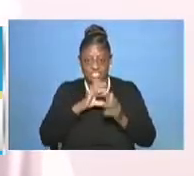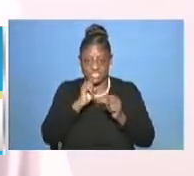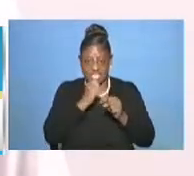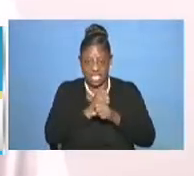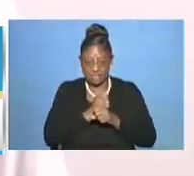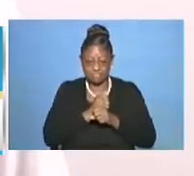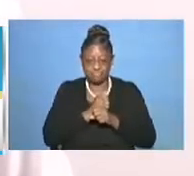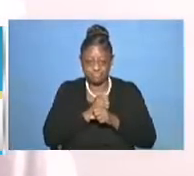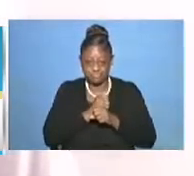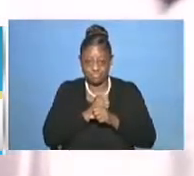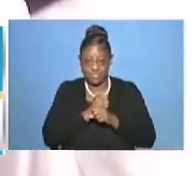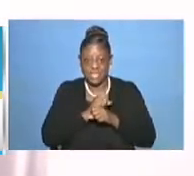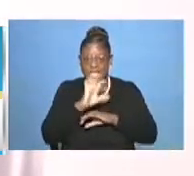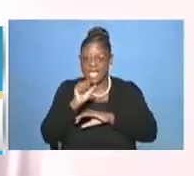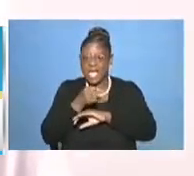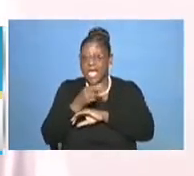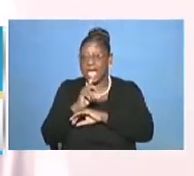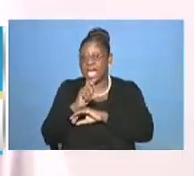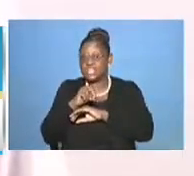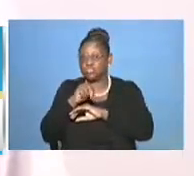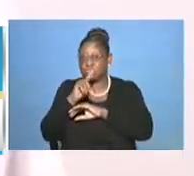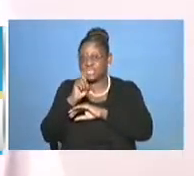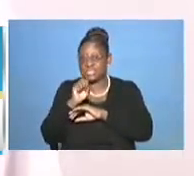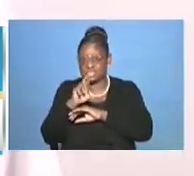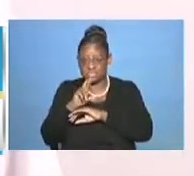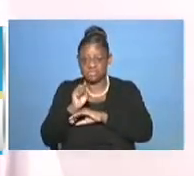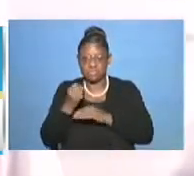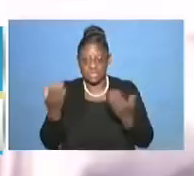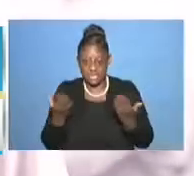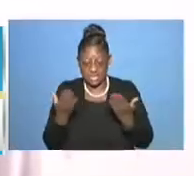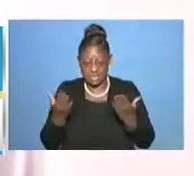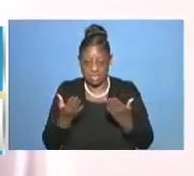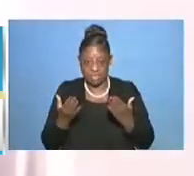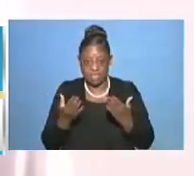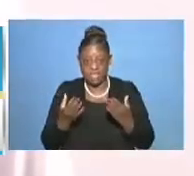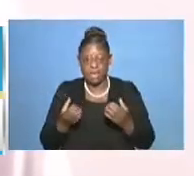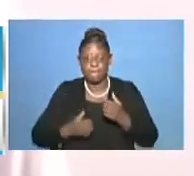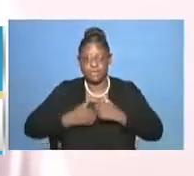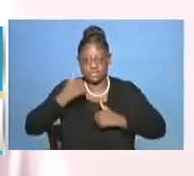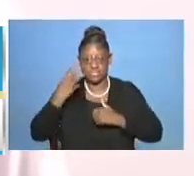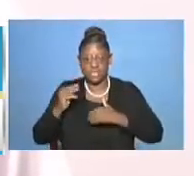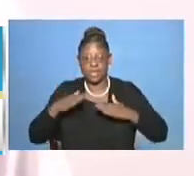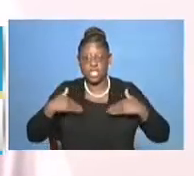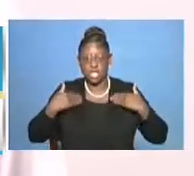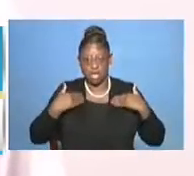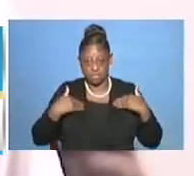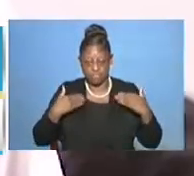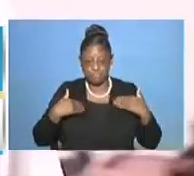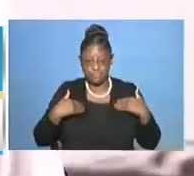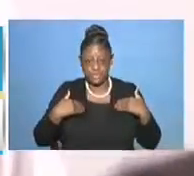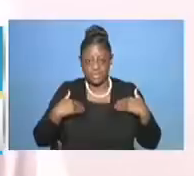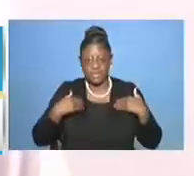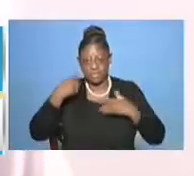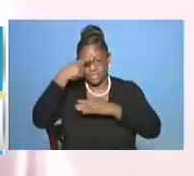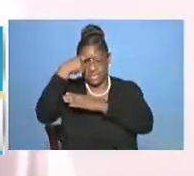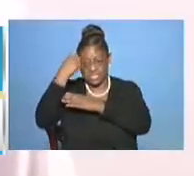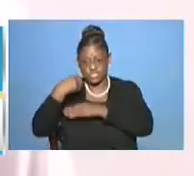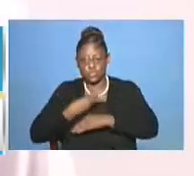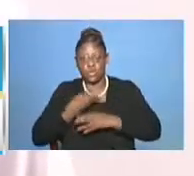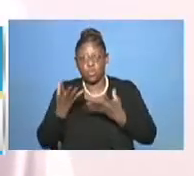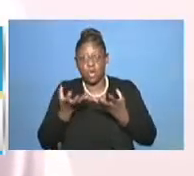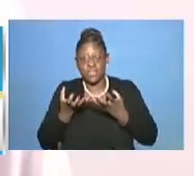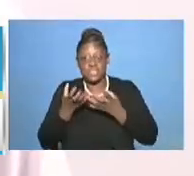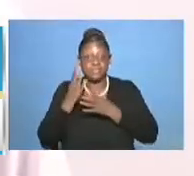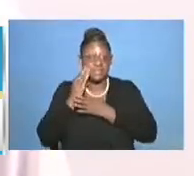be participating in all of the disciplines, and the majority of our athletes will be young athletes because we want them to experience